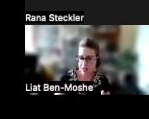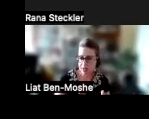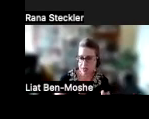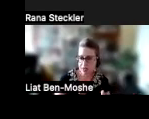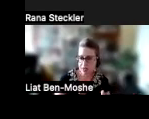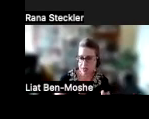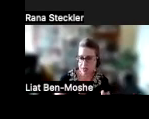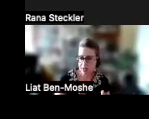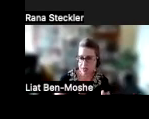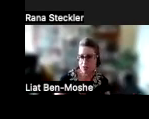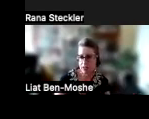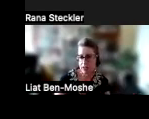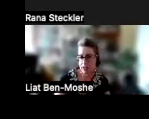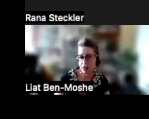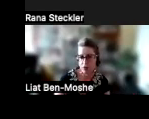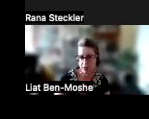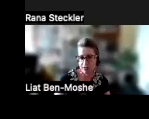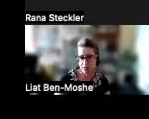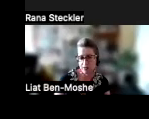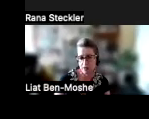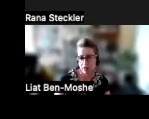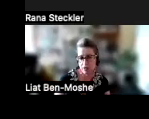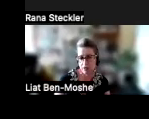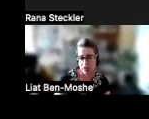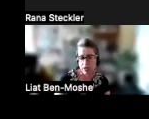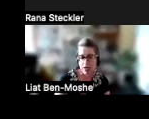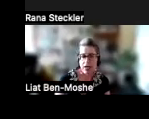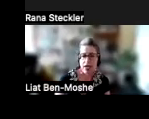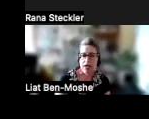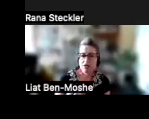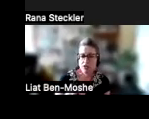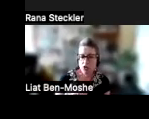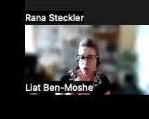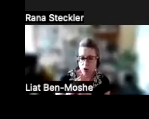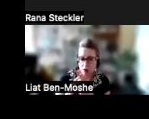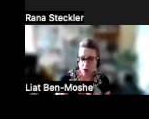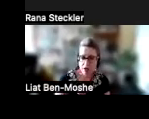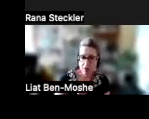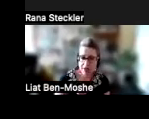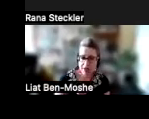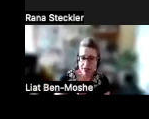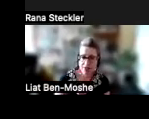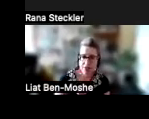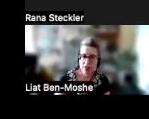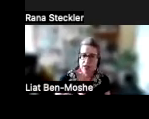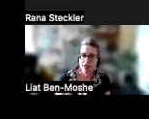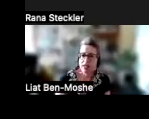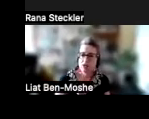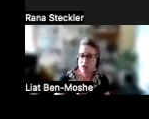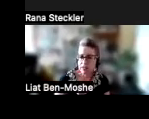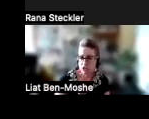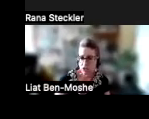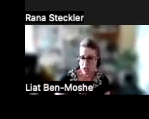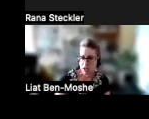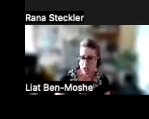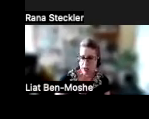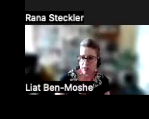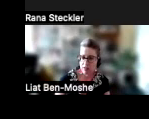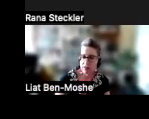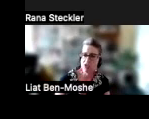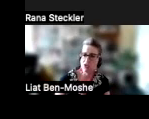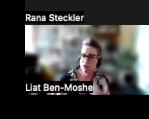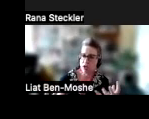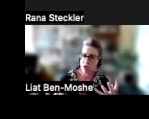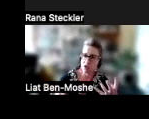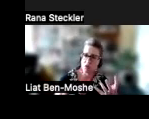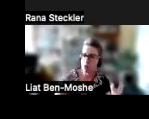that they were decimated for housing and for disability. And so bottom line is, deinstitutionalization in the US didn't